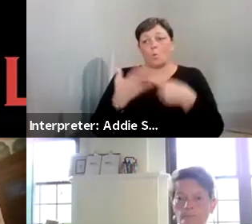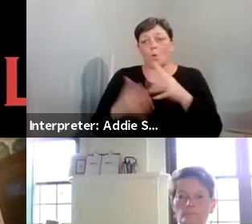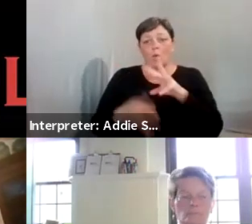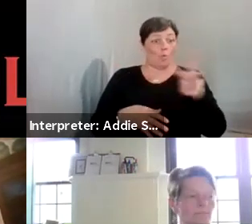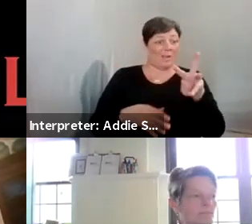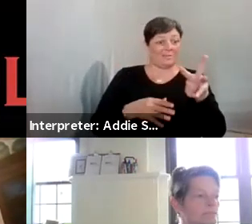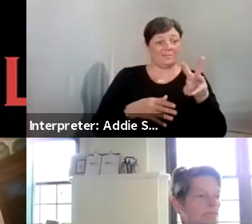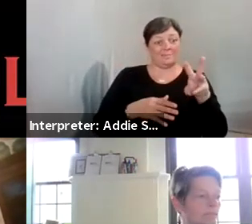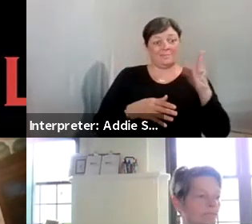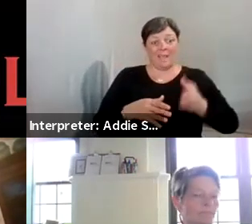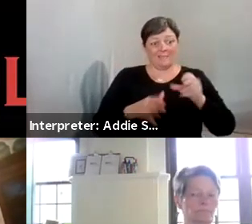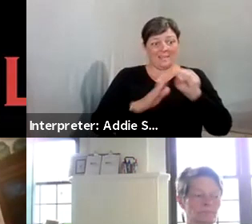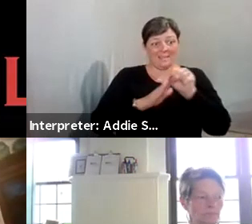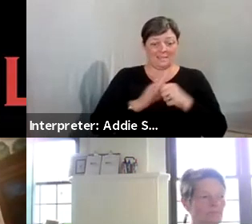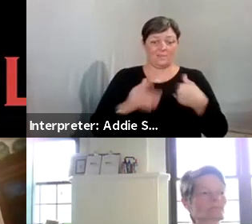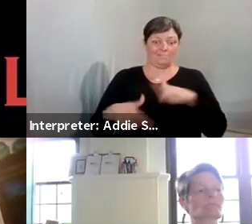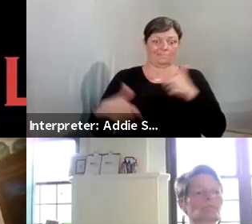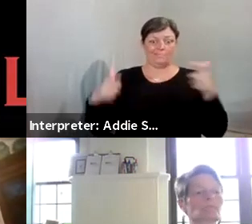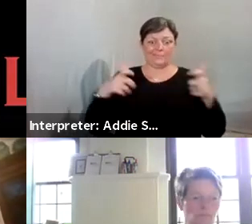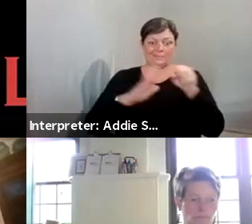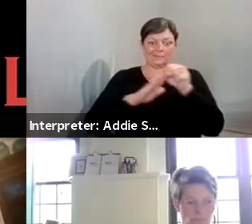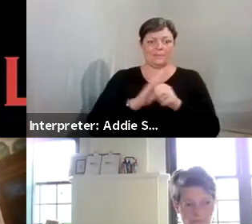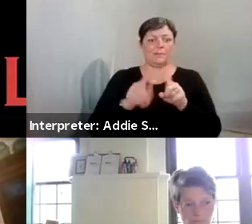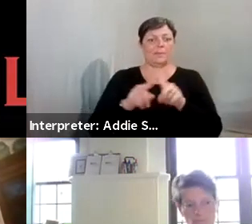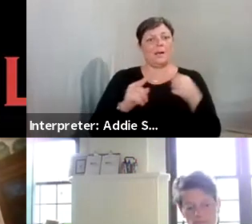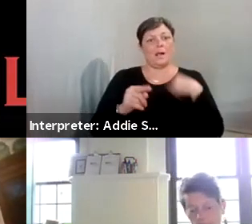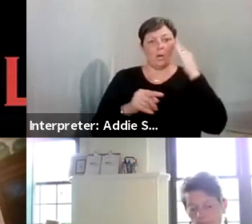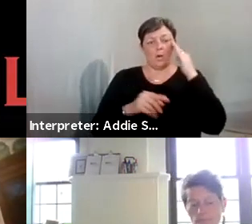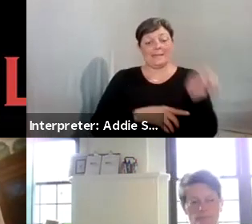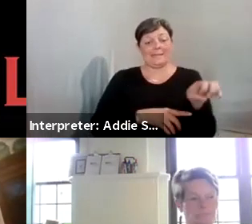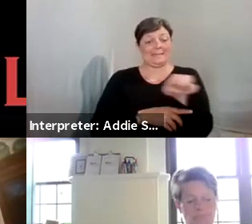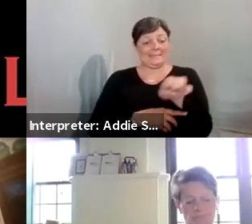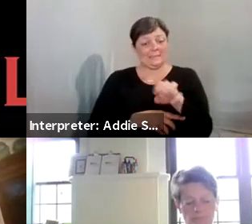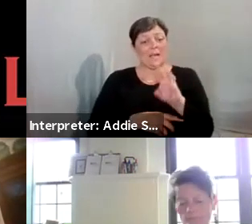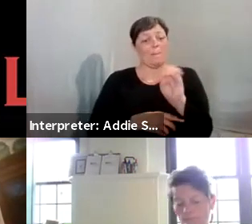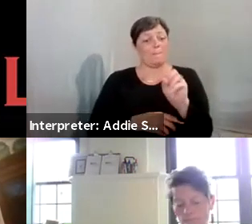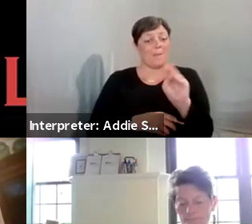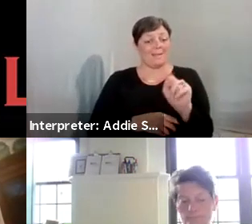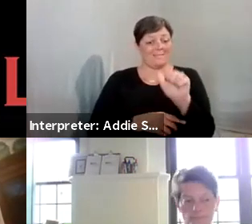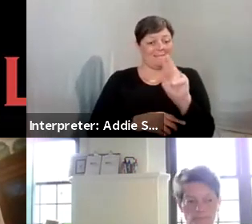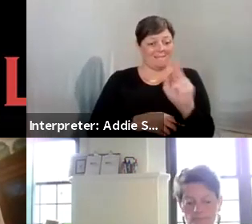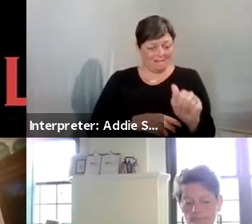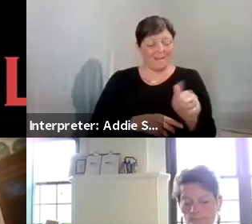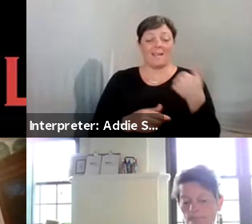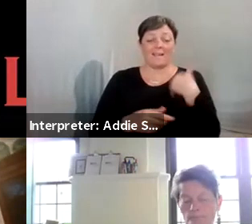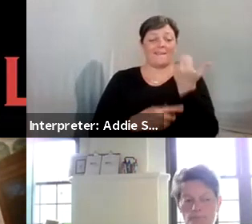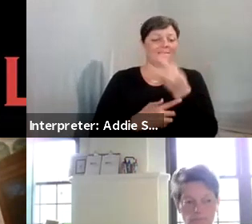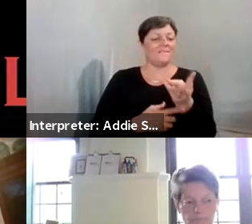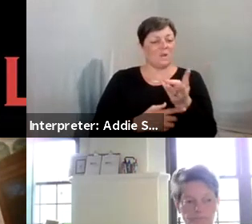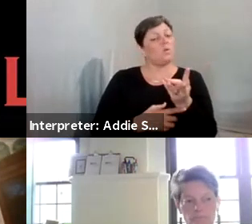looks like, because we're a big state, but I know over here in Eastern Montana, there are a couple